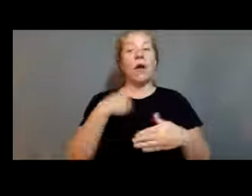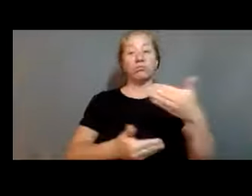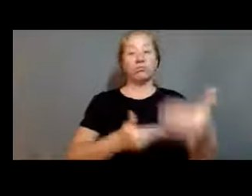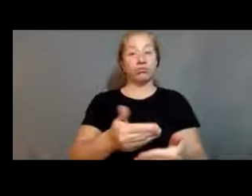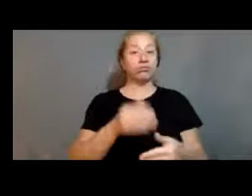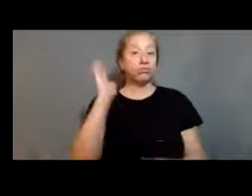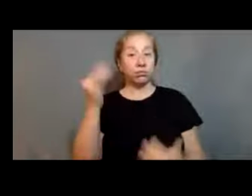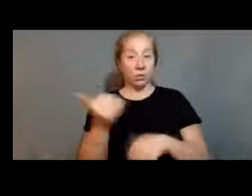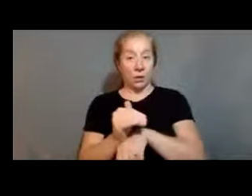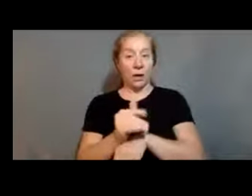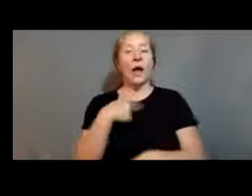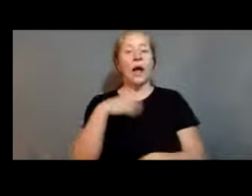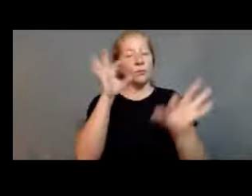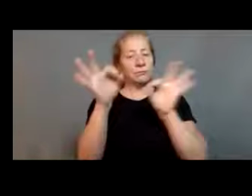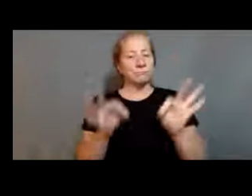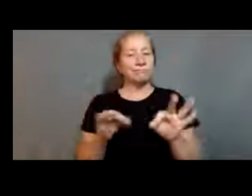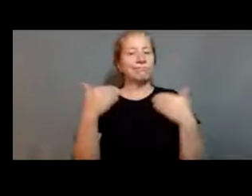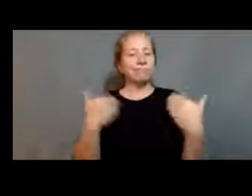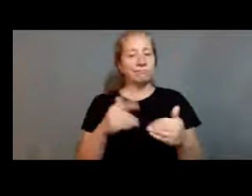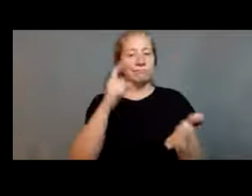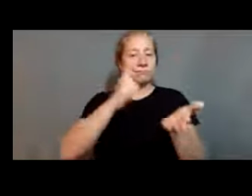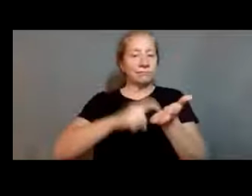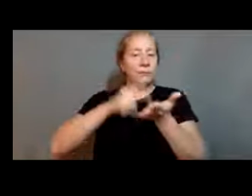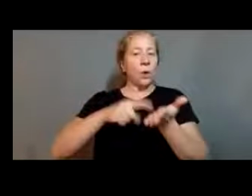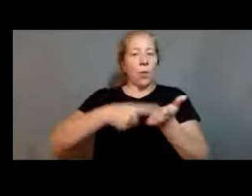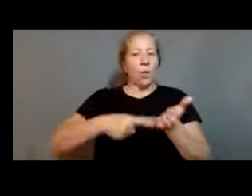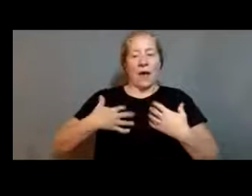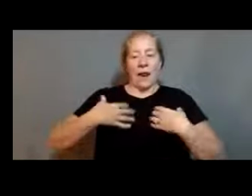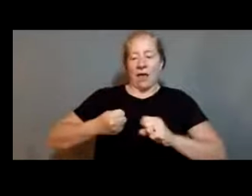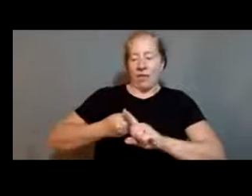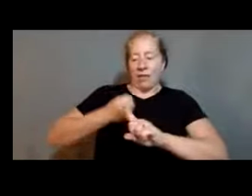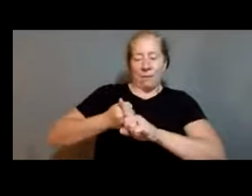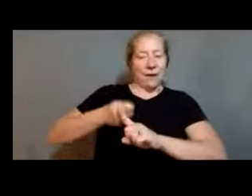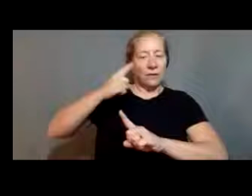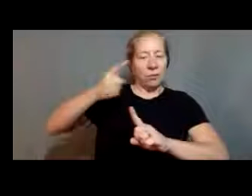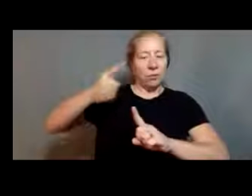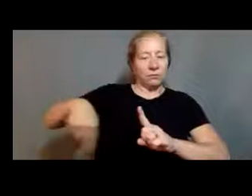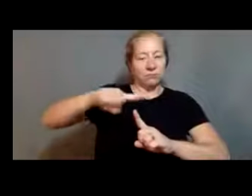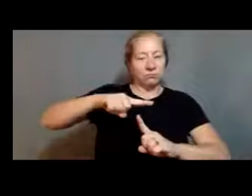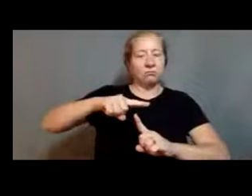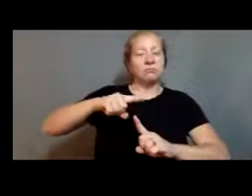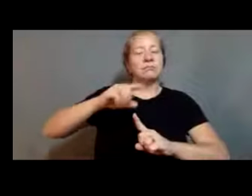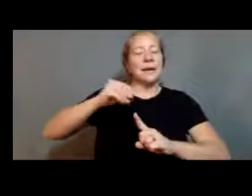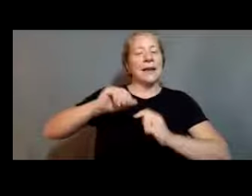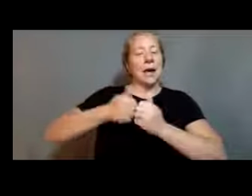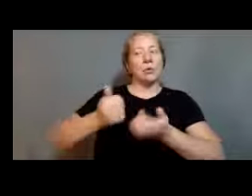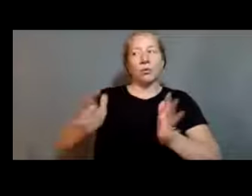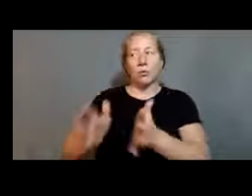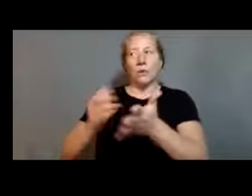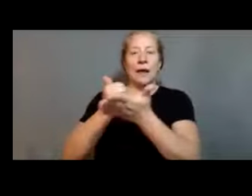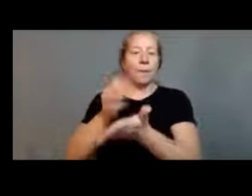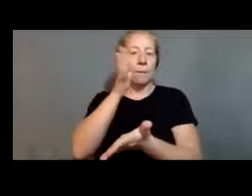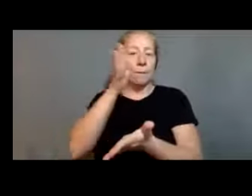about those health impacts as well as opportunities for how we can help parents and how parents can help